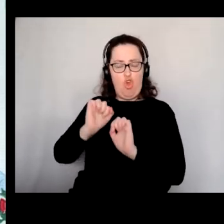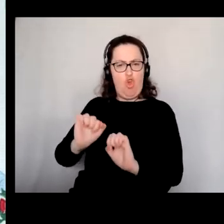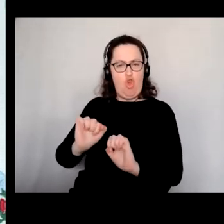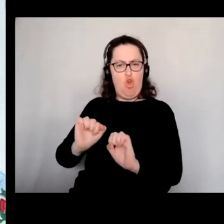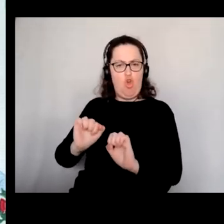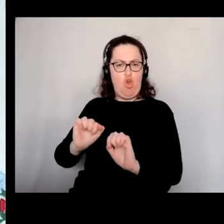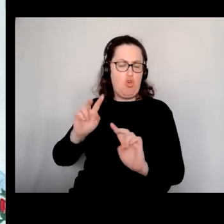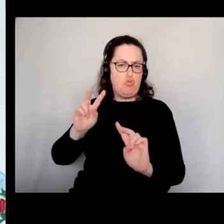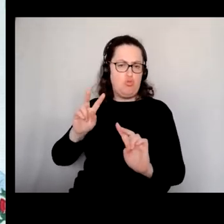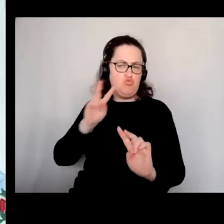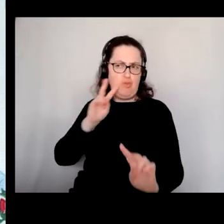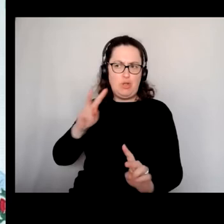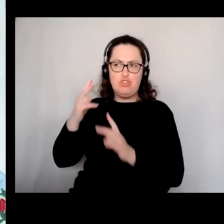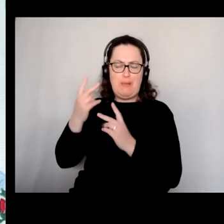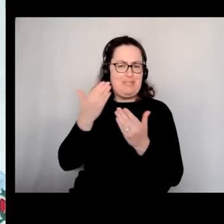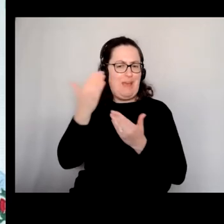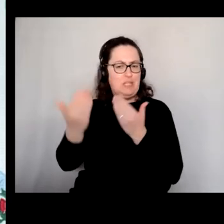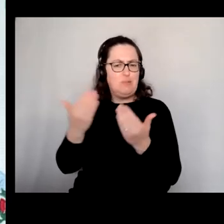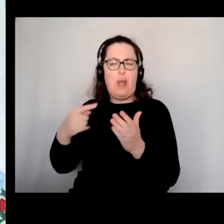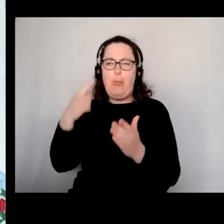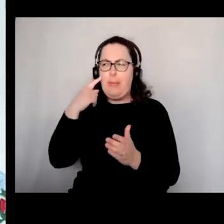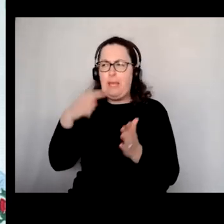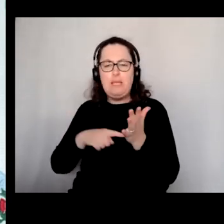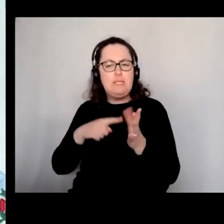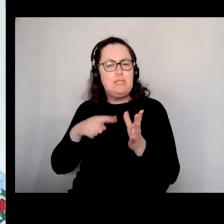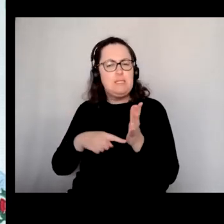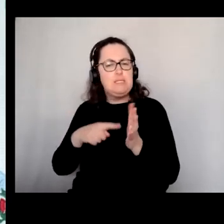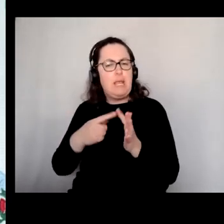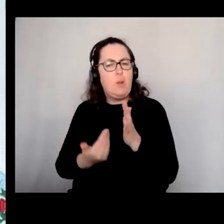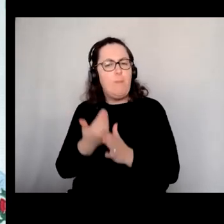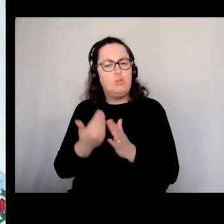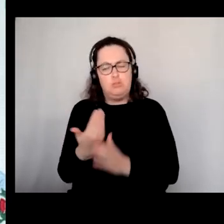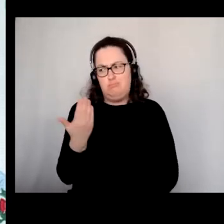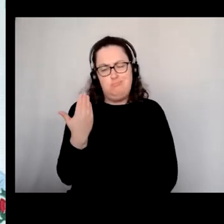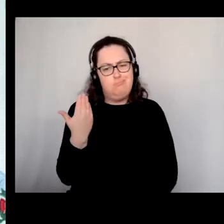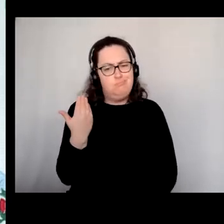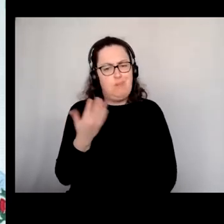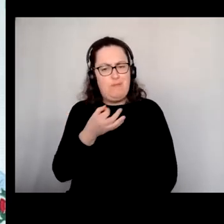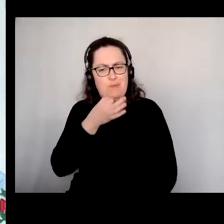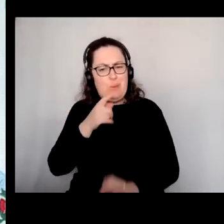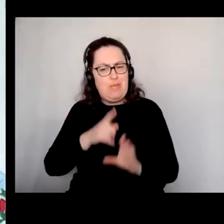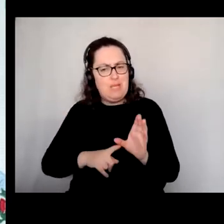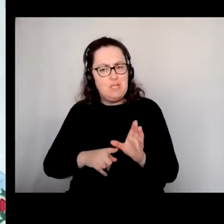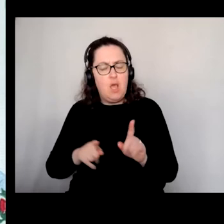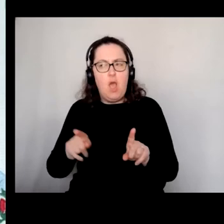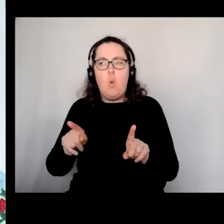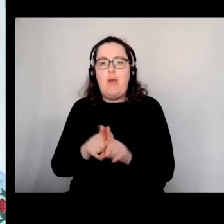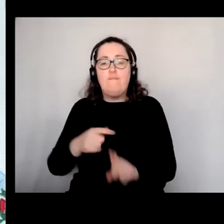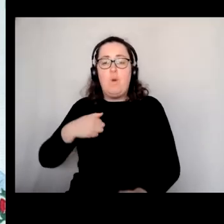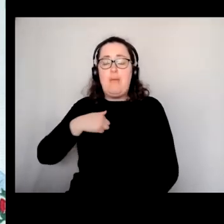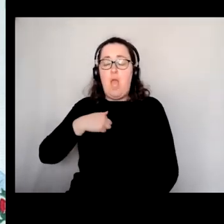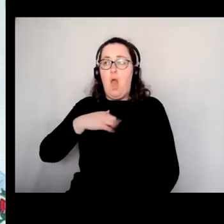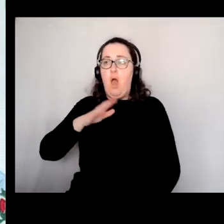her massive retrospective exhibition, I think it was at Tate Modern a few years back, and having an almost